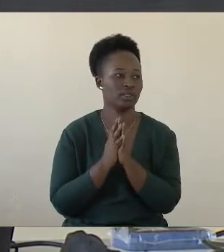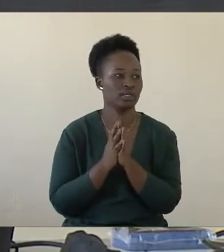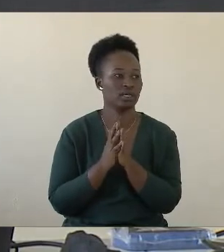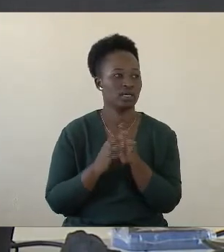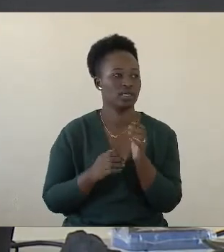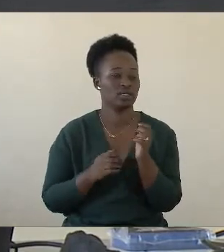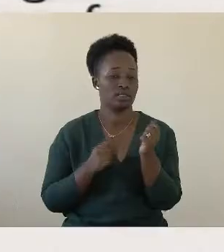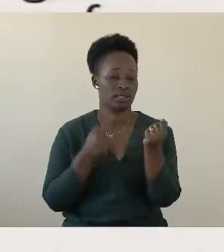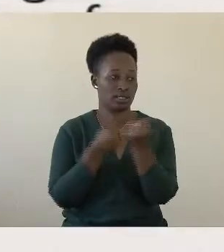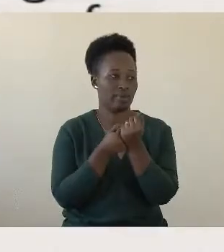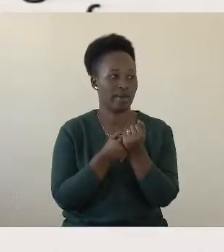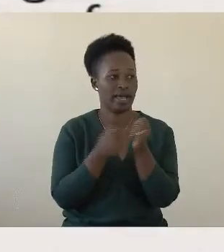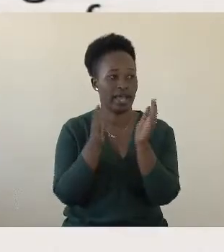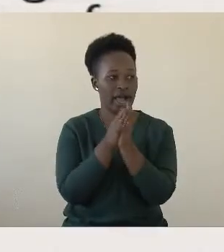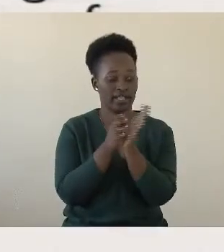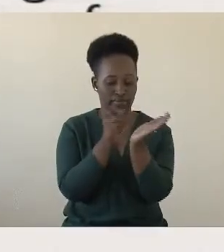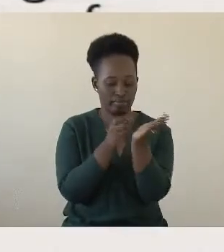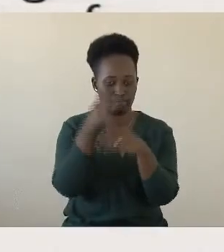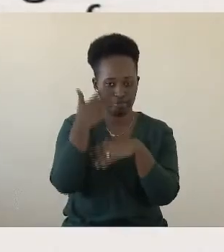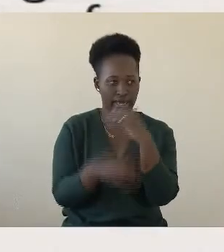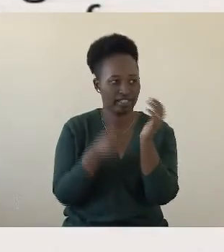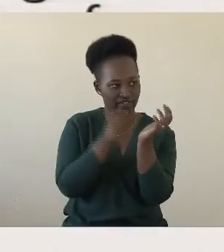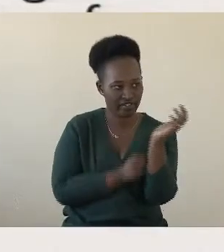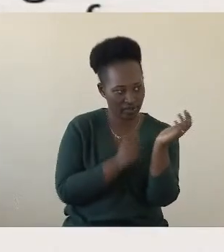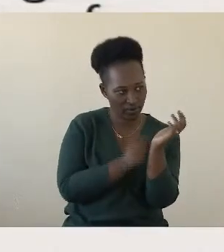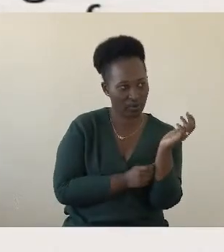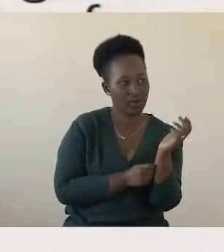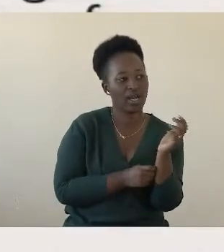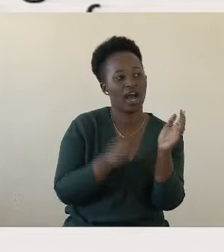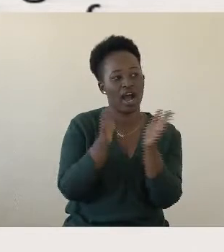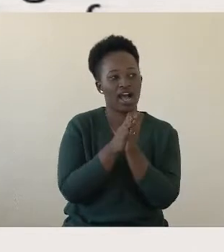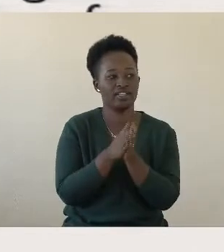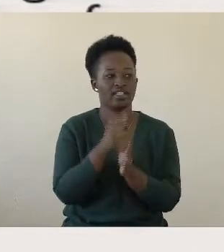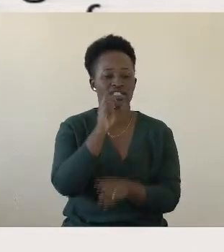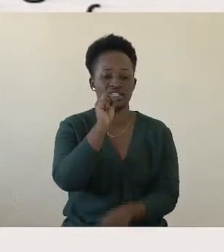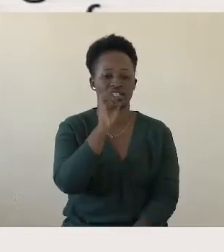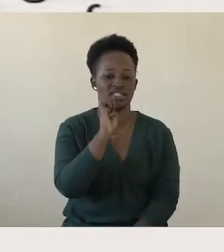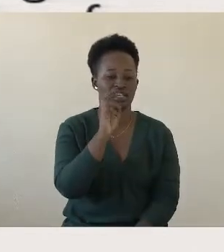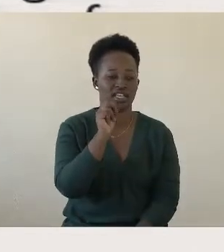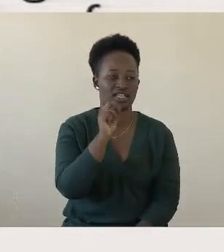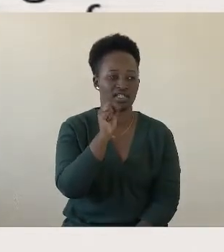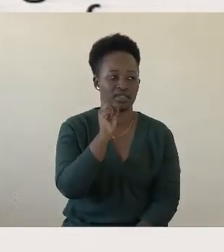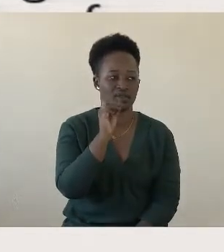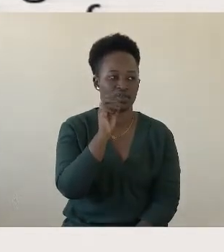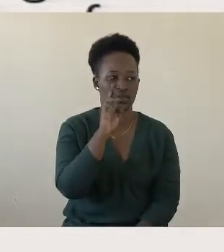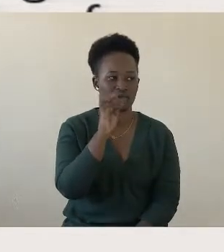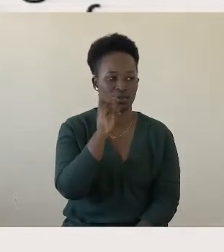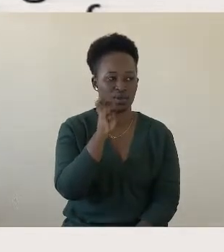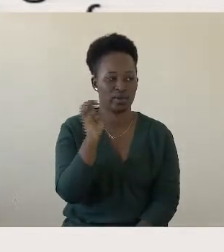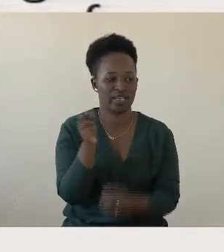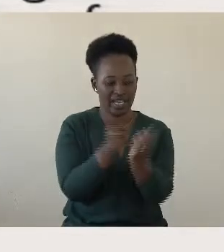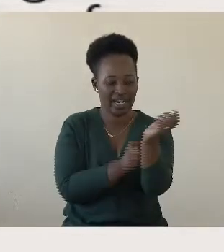blood vessels and even sensory nerve endings. Talk about sensory nerve endings. They are able to detect any change in the